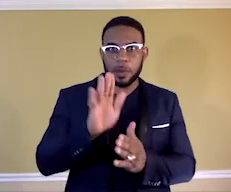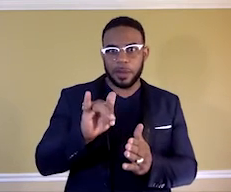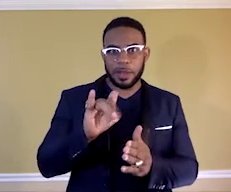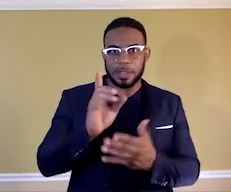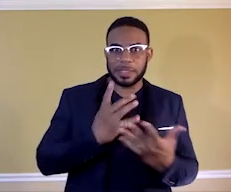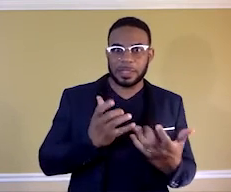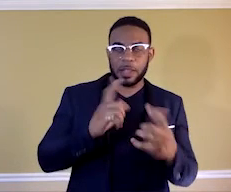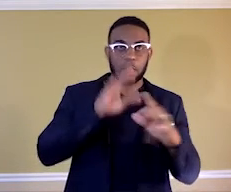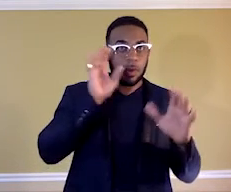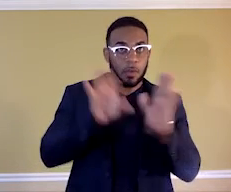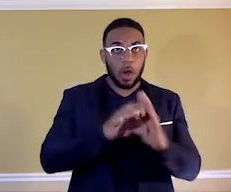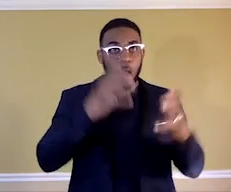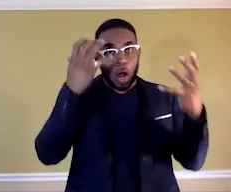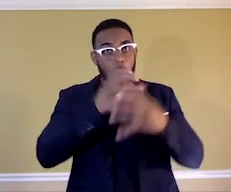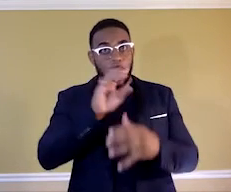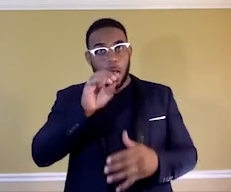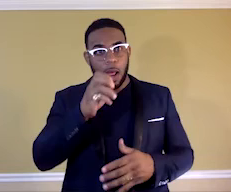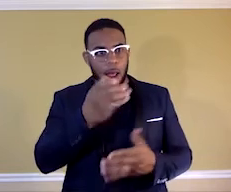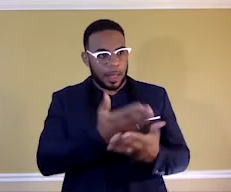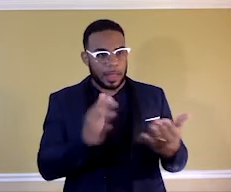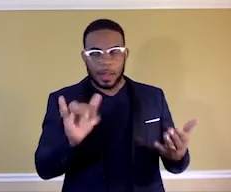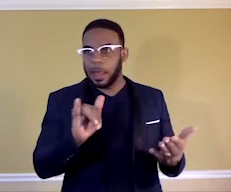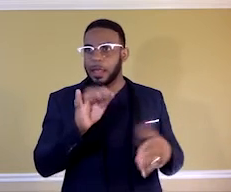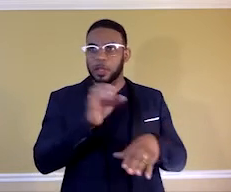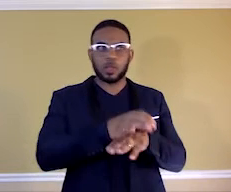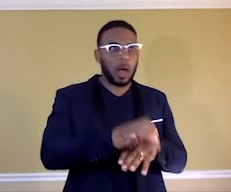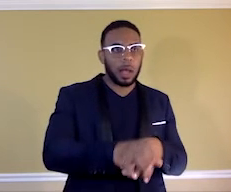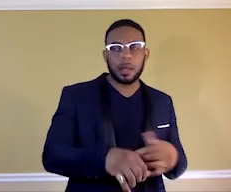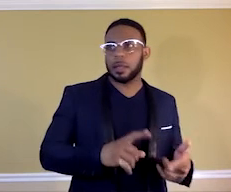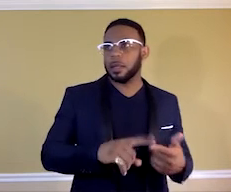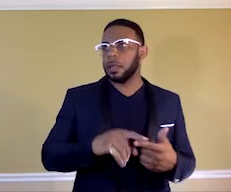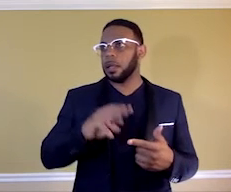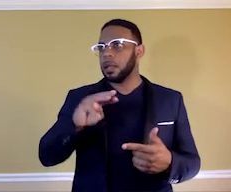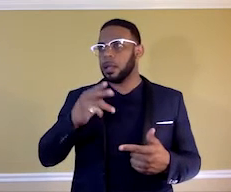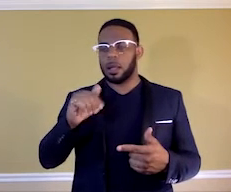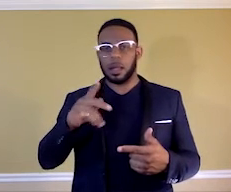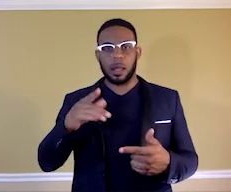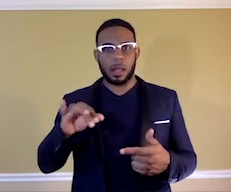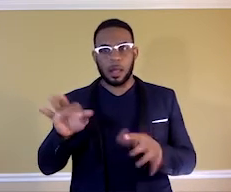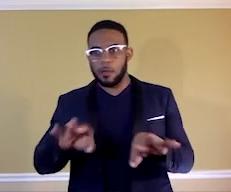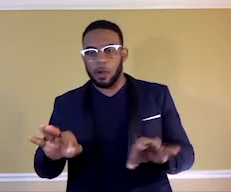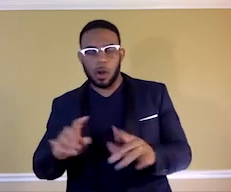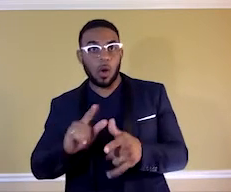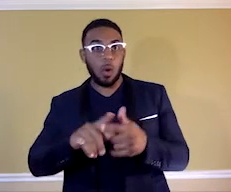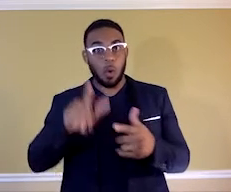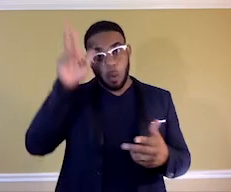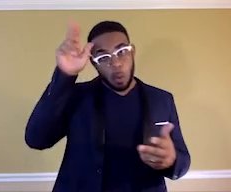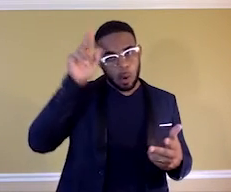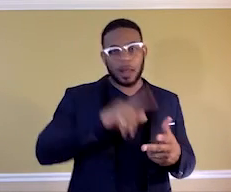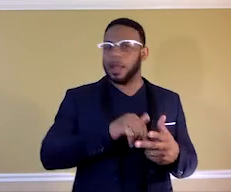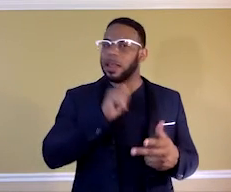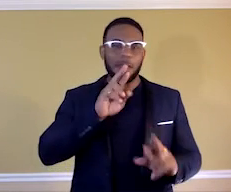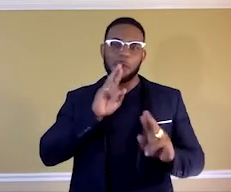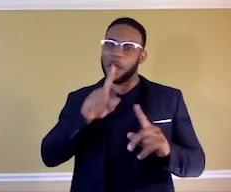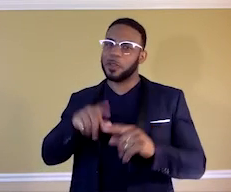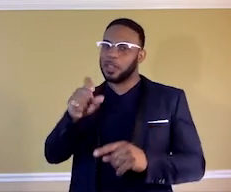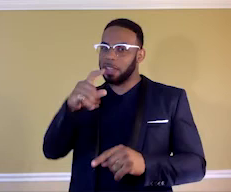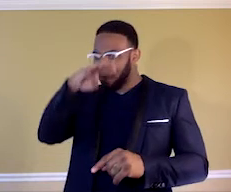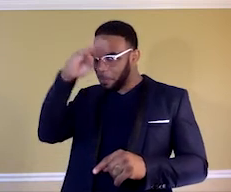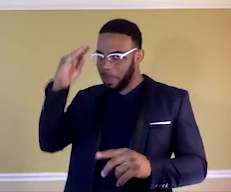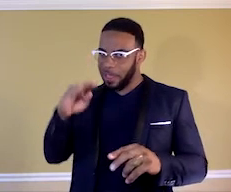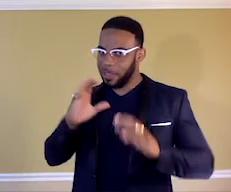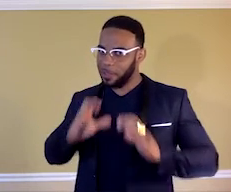a desire to photograph dark objects, such as chocolate, mahogany furniture, or horses, not responding to the needs of the